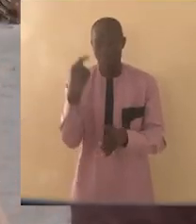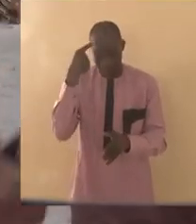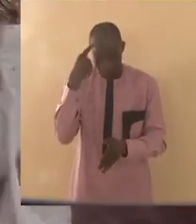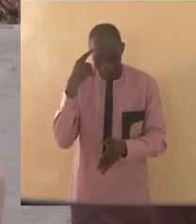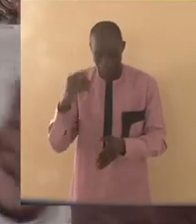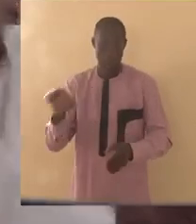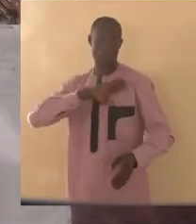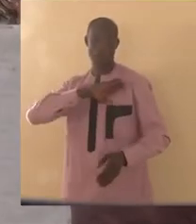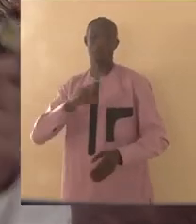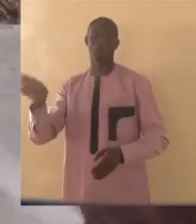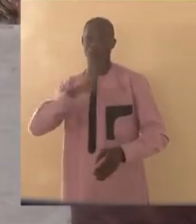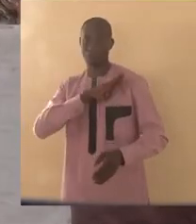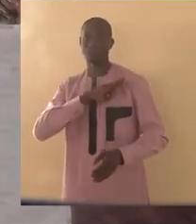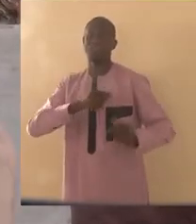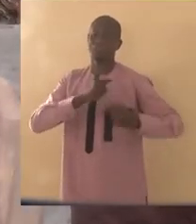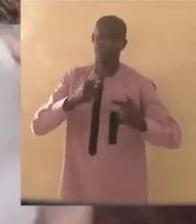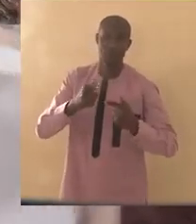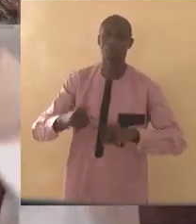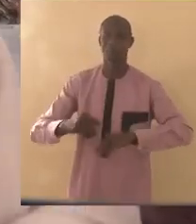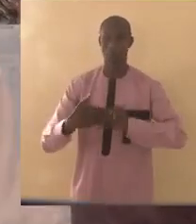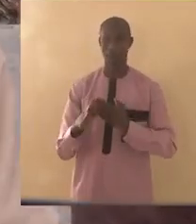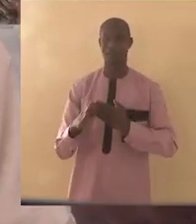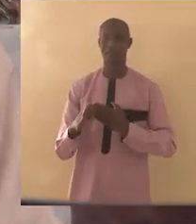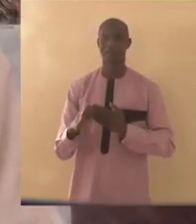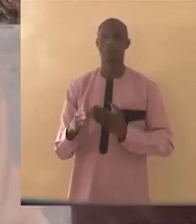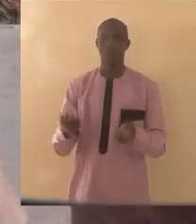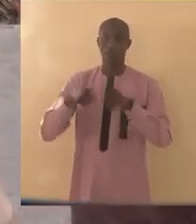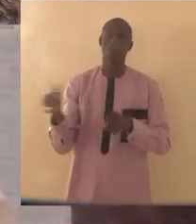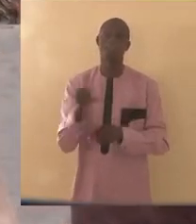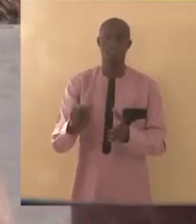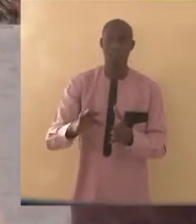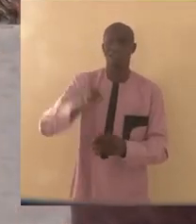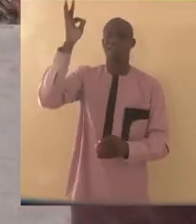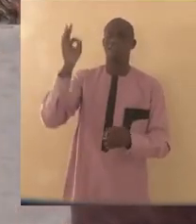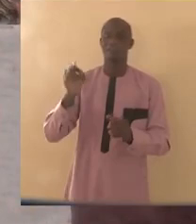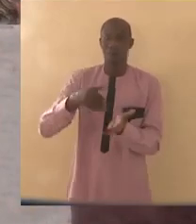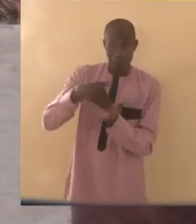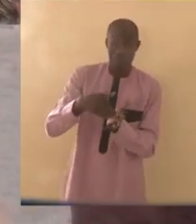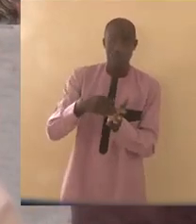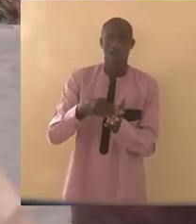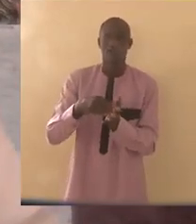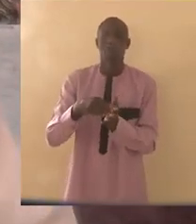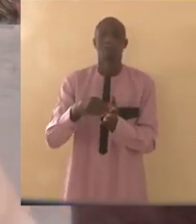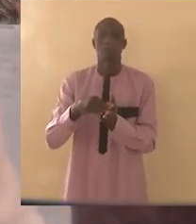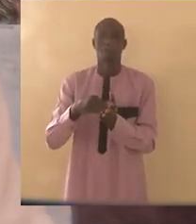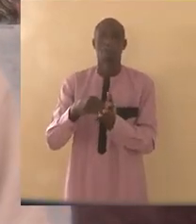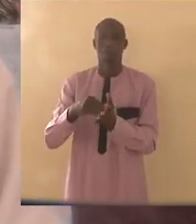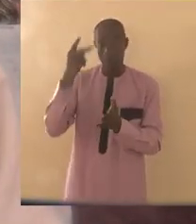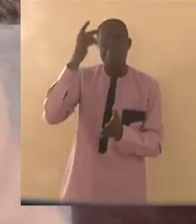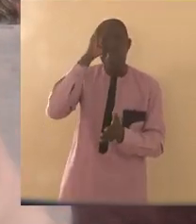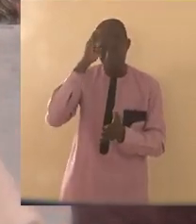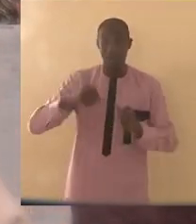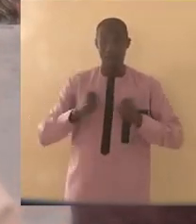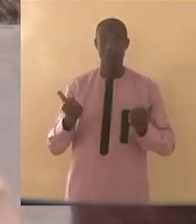they were brave and strong and generous and courageous, but after the events, they discovered how weak, cowardly, and selfish they were.